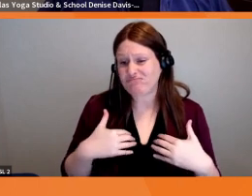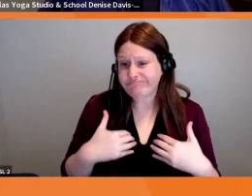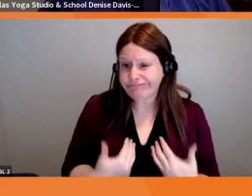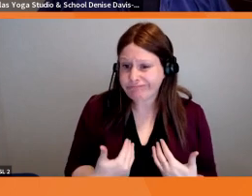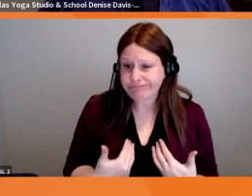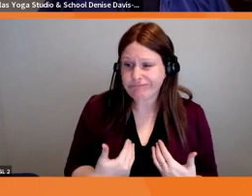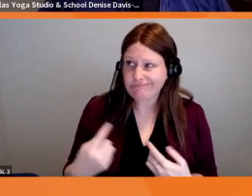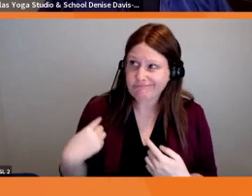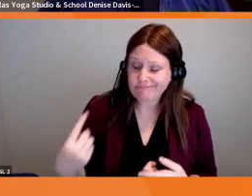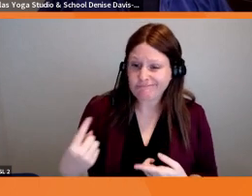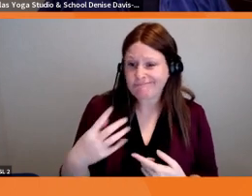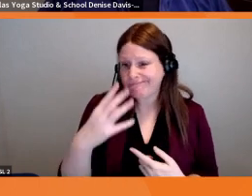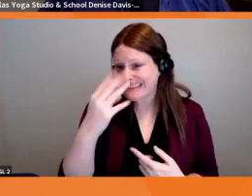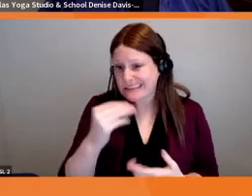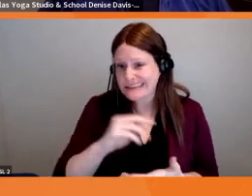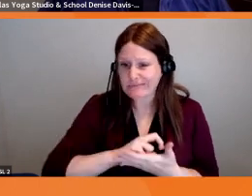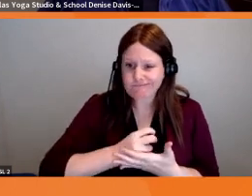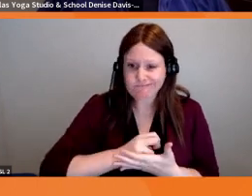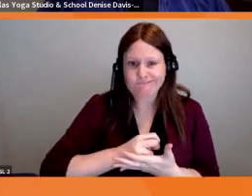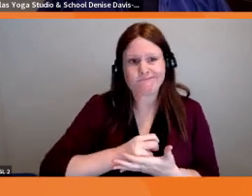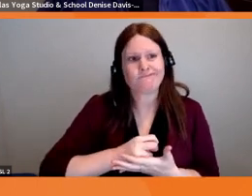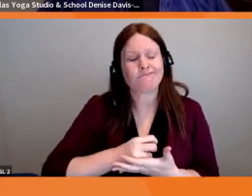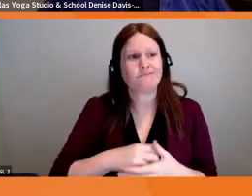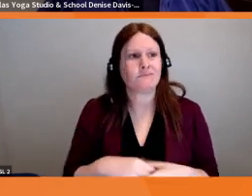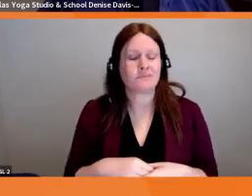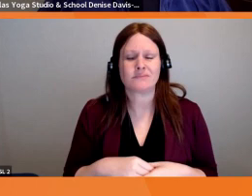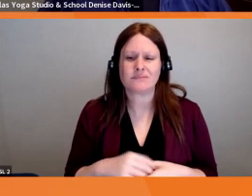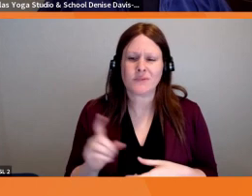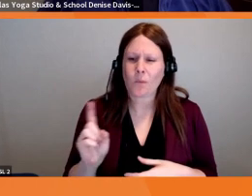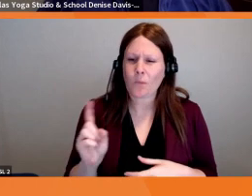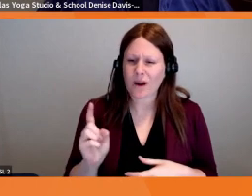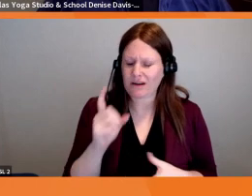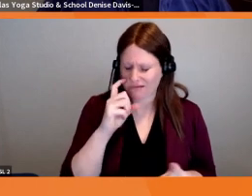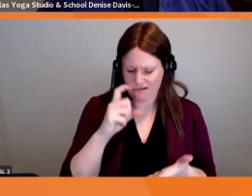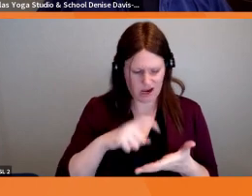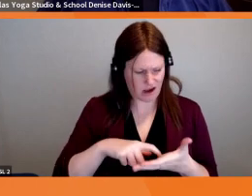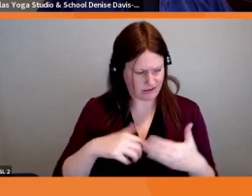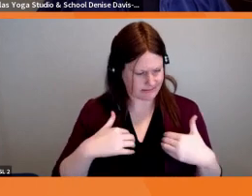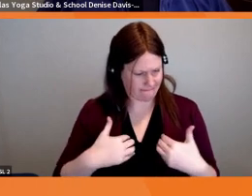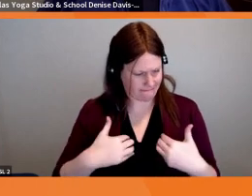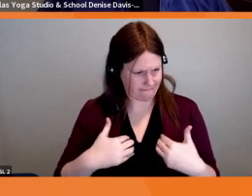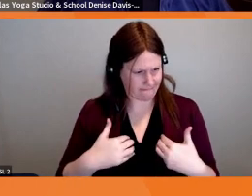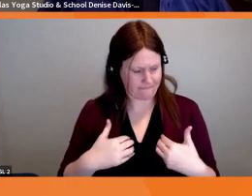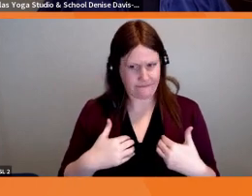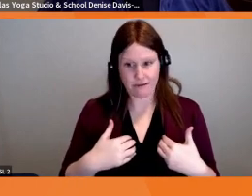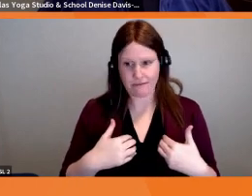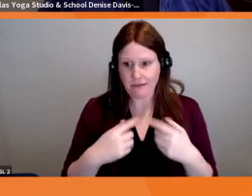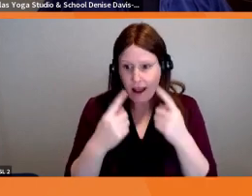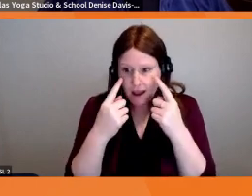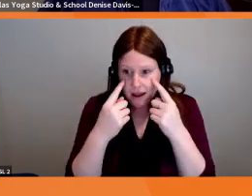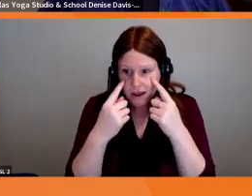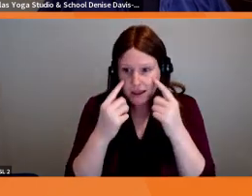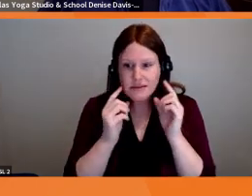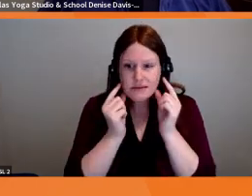Wherever you feel it, maybe that's something that you're feeling in your head. Where do you feel tired in your body? Your eyes, your